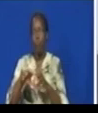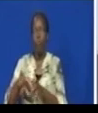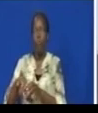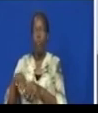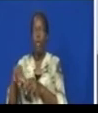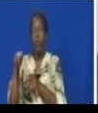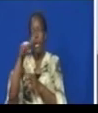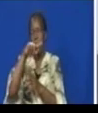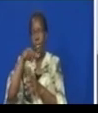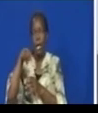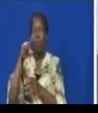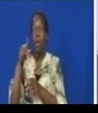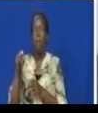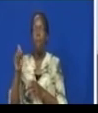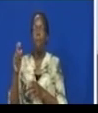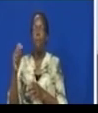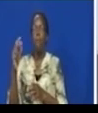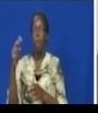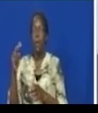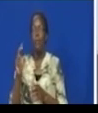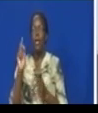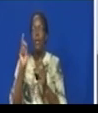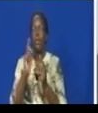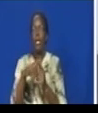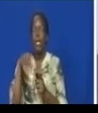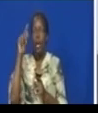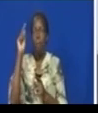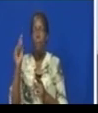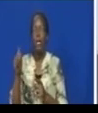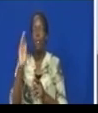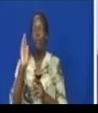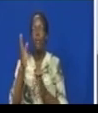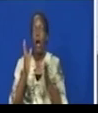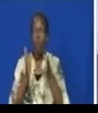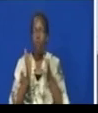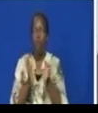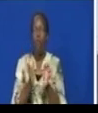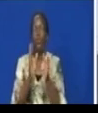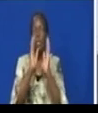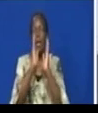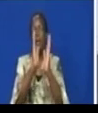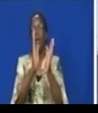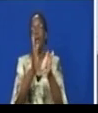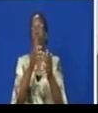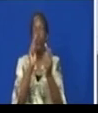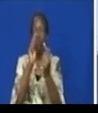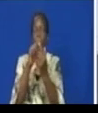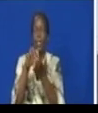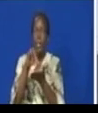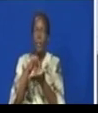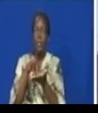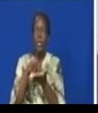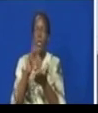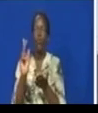a circular path, then there must be a force directed towards the center to